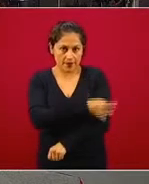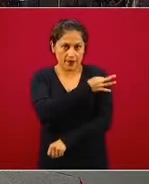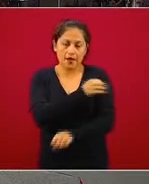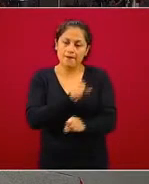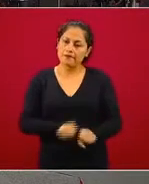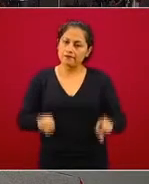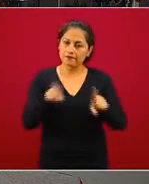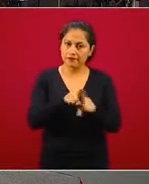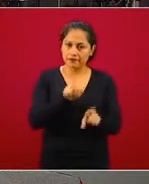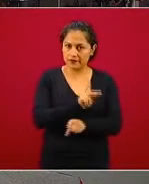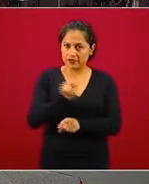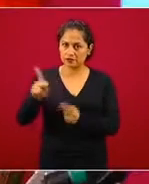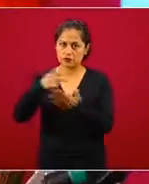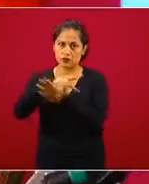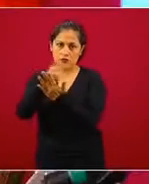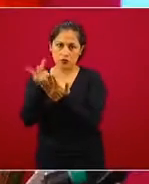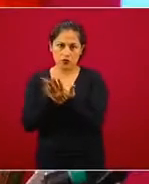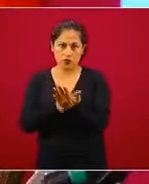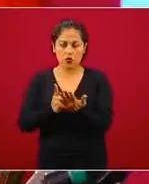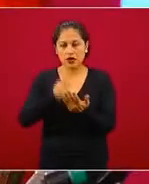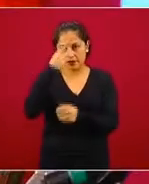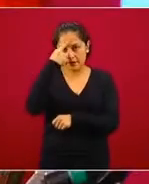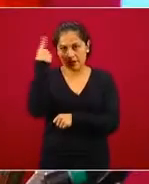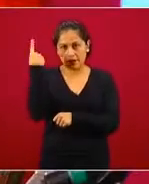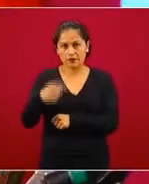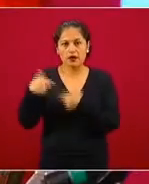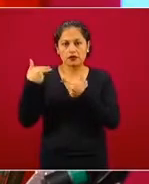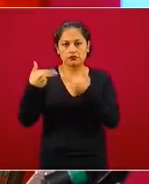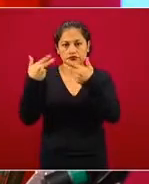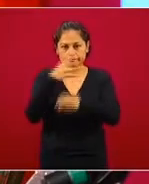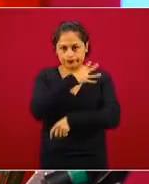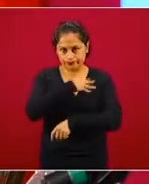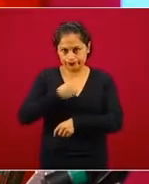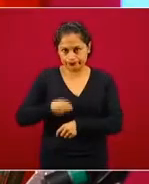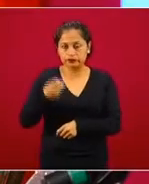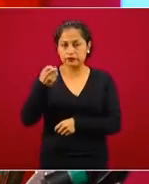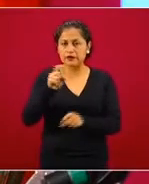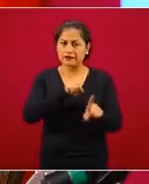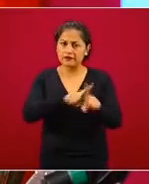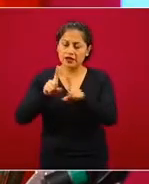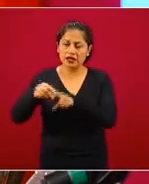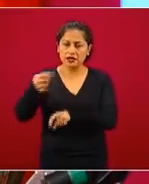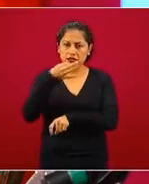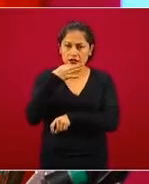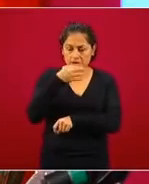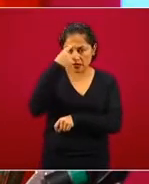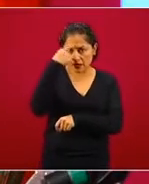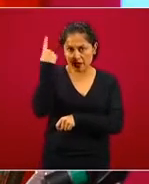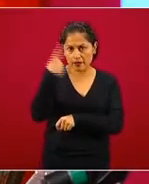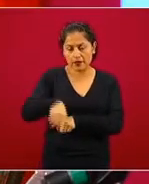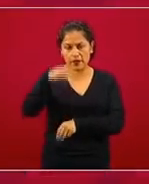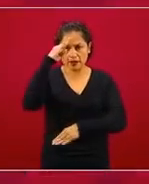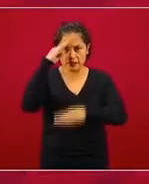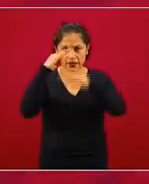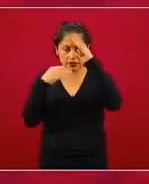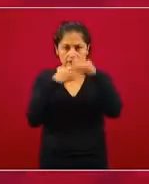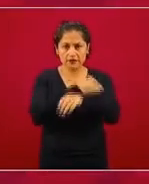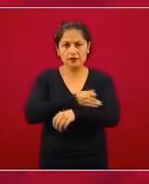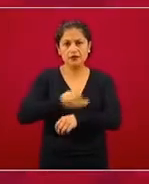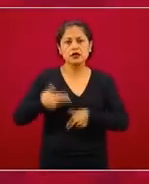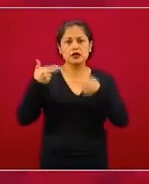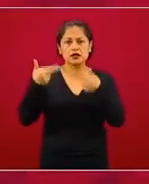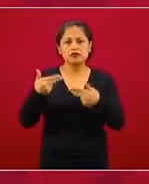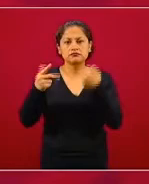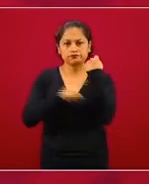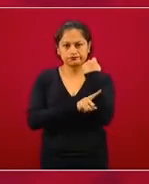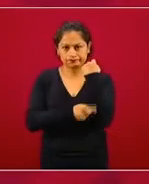to Programa review Nacional this de Salud case by case Reproductiva. in each Los state métodos de planificación and familiar y la see if we Consejería de can Planificación Familiar no dissuade ha